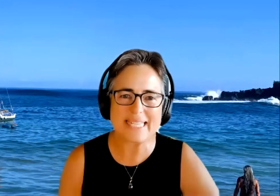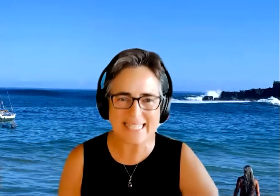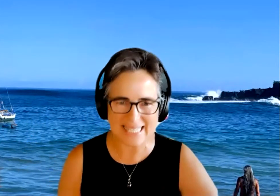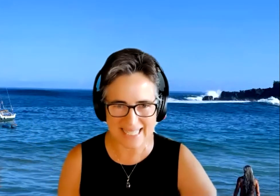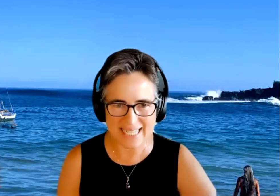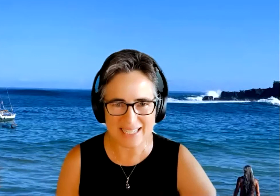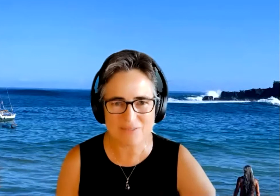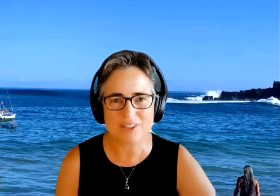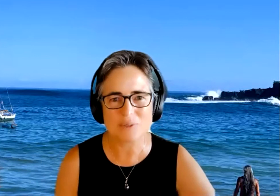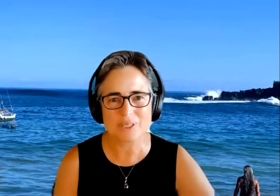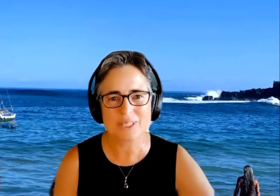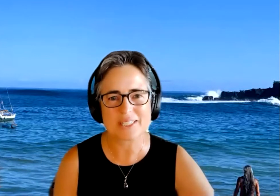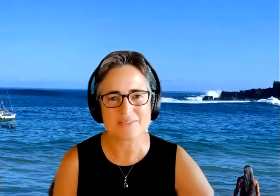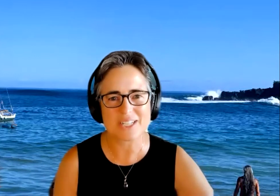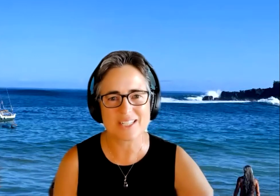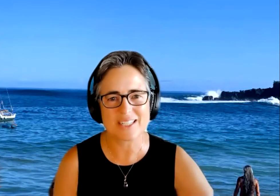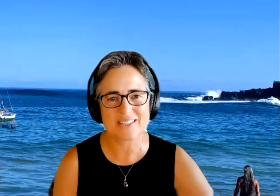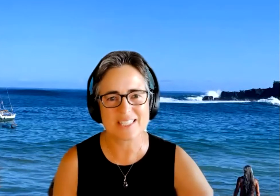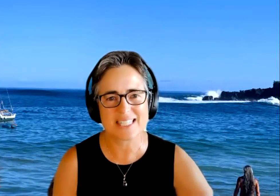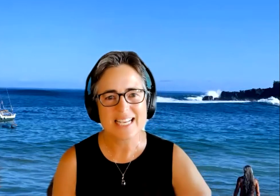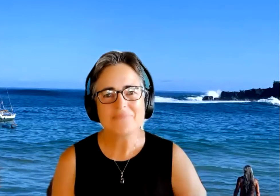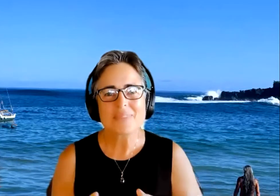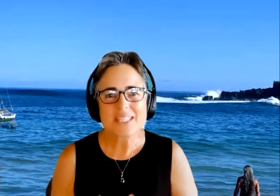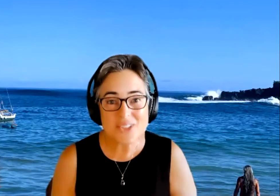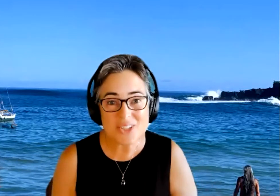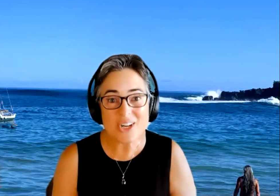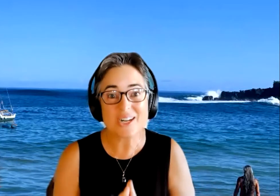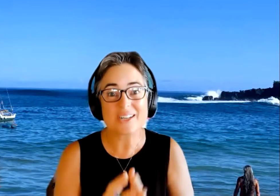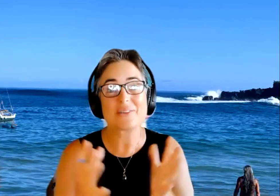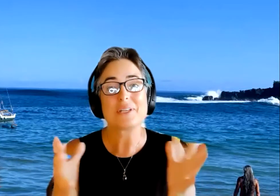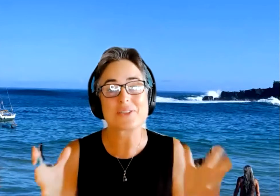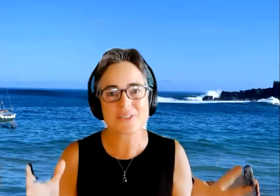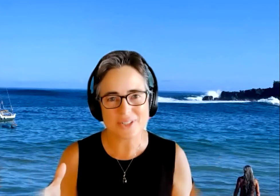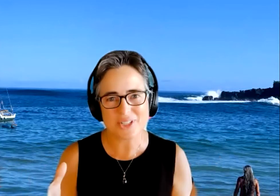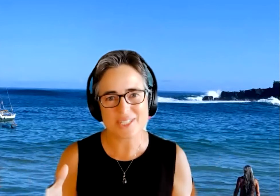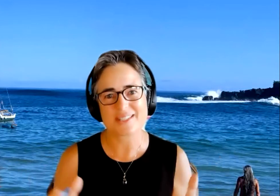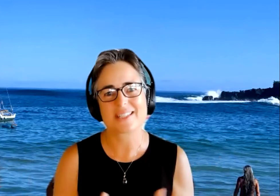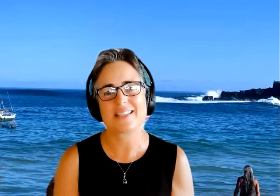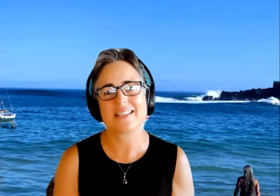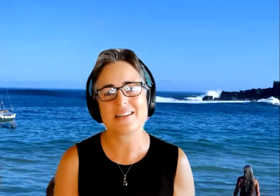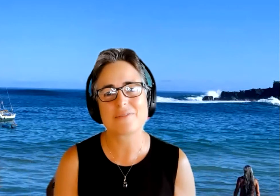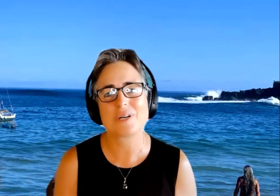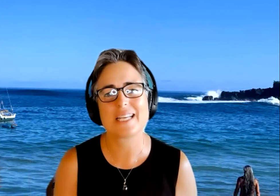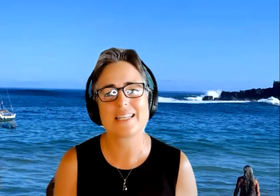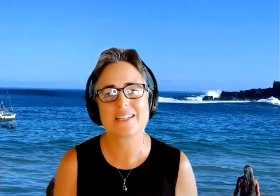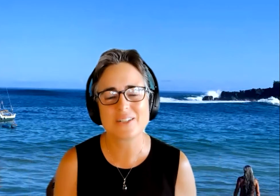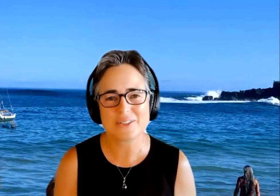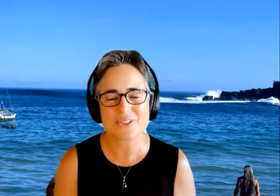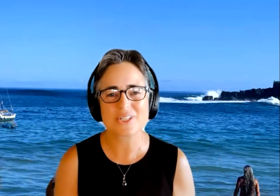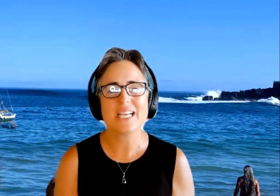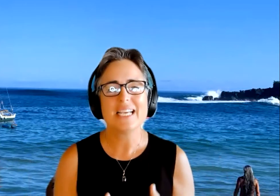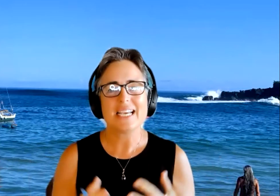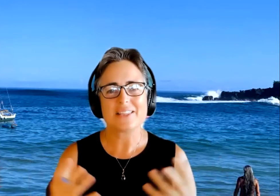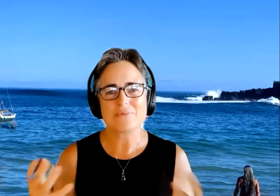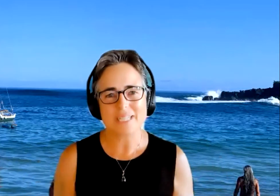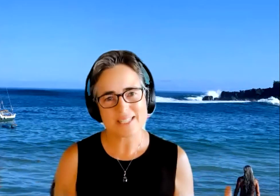in 2016 for the World Conservation Congress saw the resurgence in the Native Hawaiian